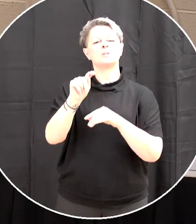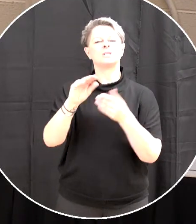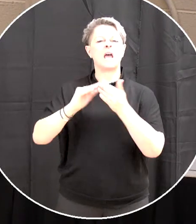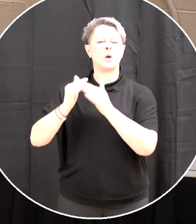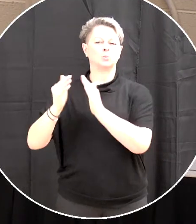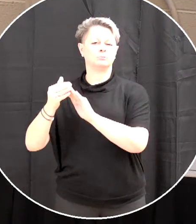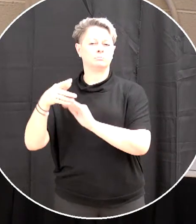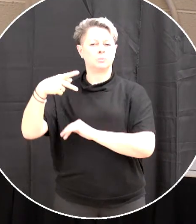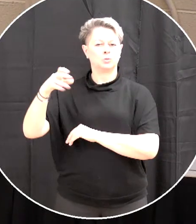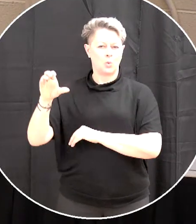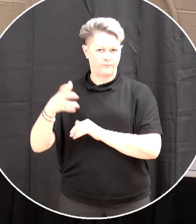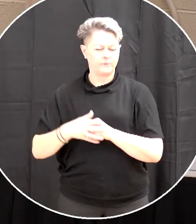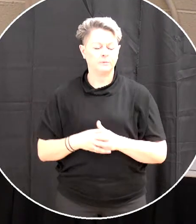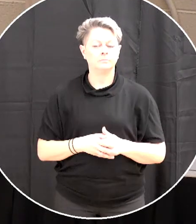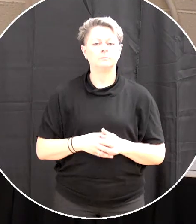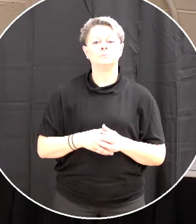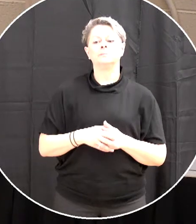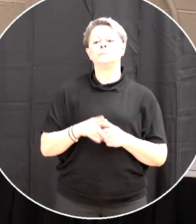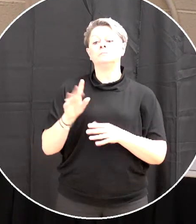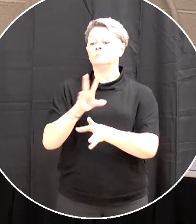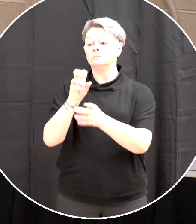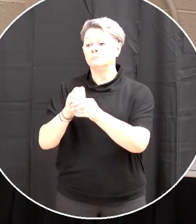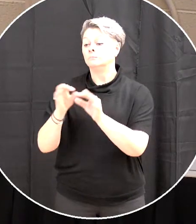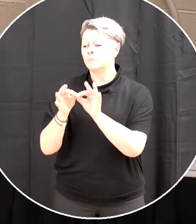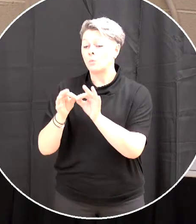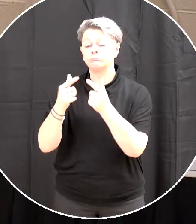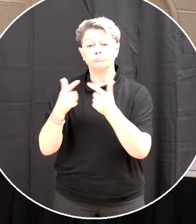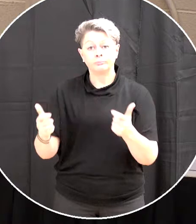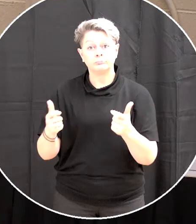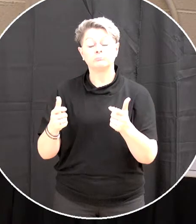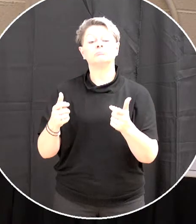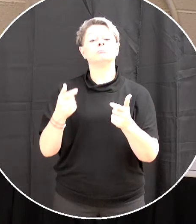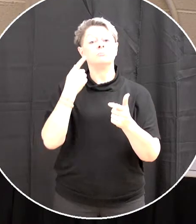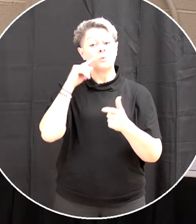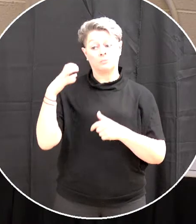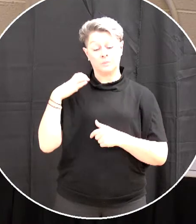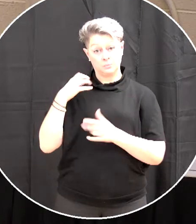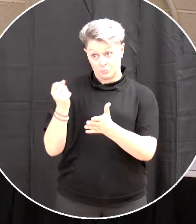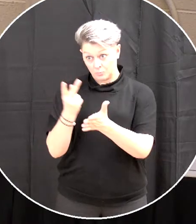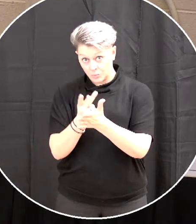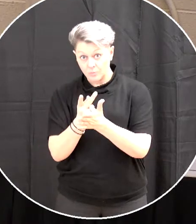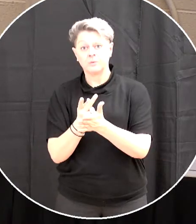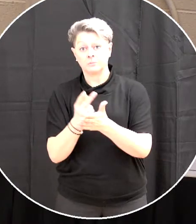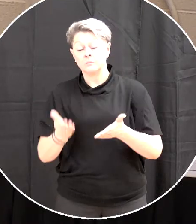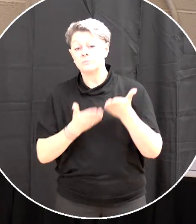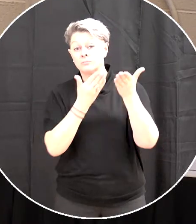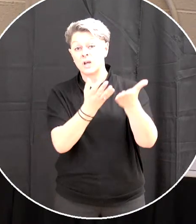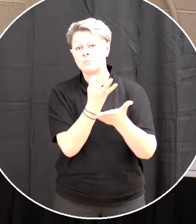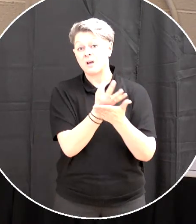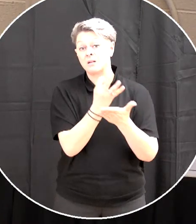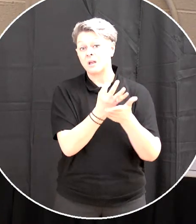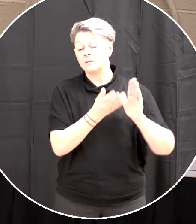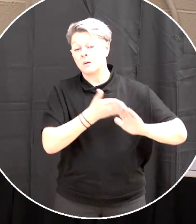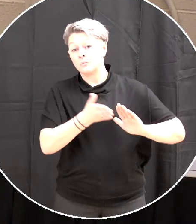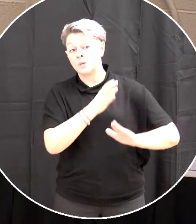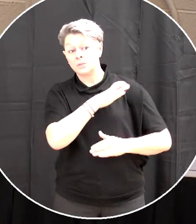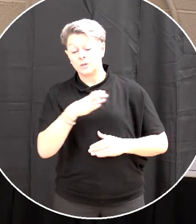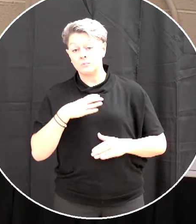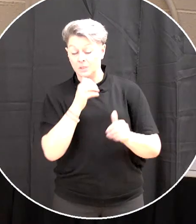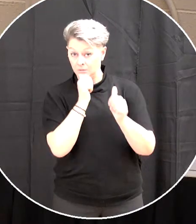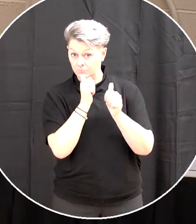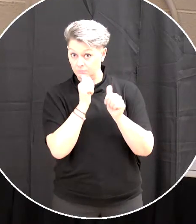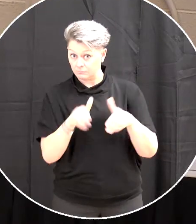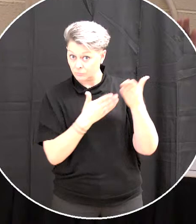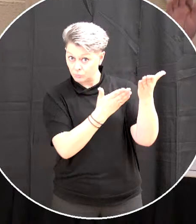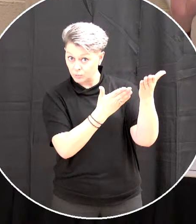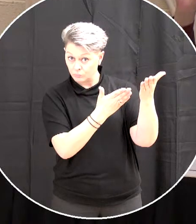consideration, including the district's legal costs, subject to ministerial approval, as recommended by the Finance and Operations Committee. So moved. Can I get a